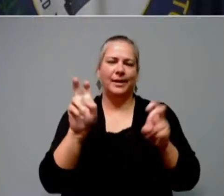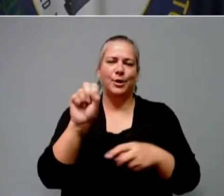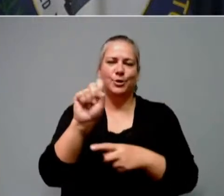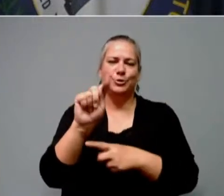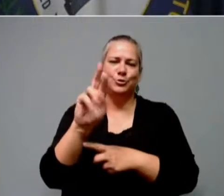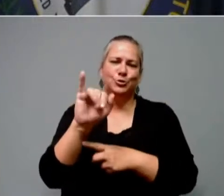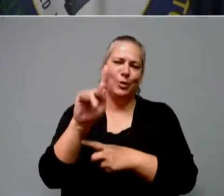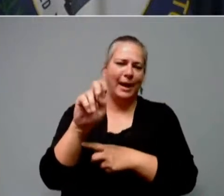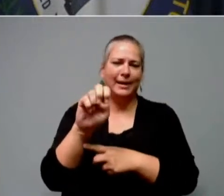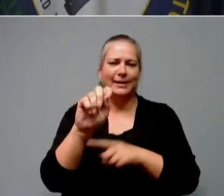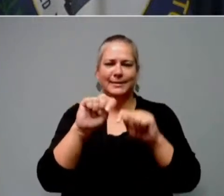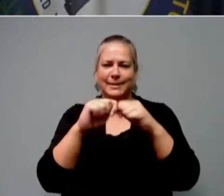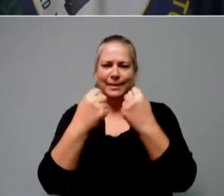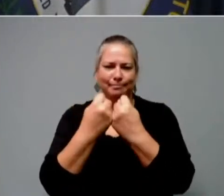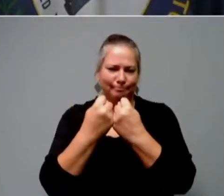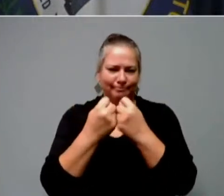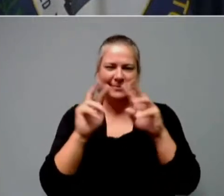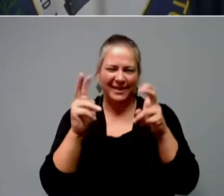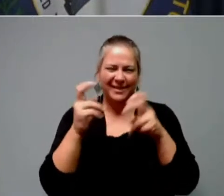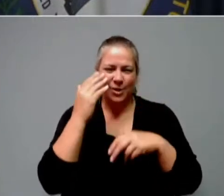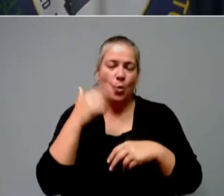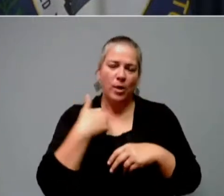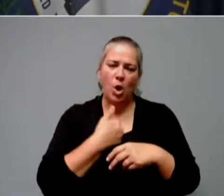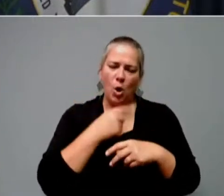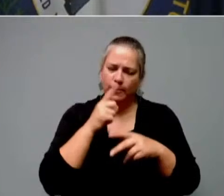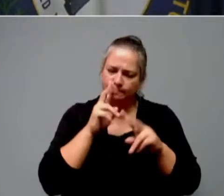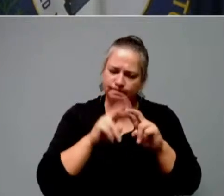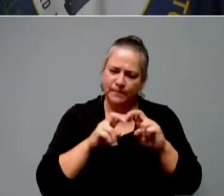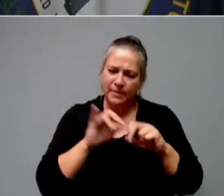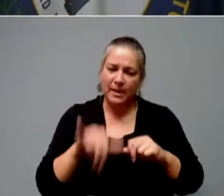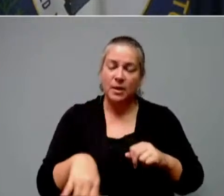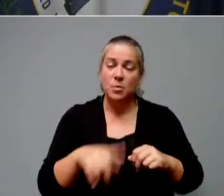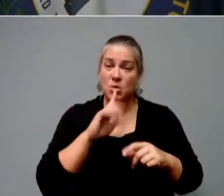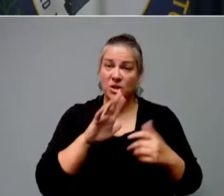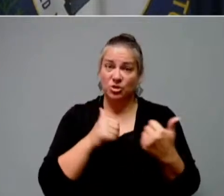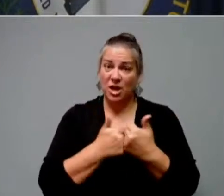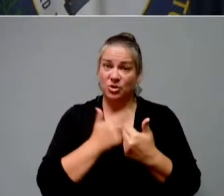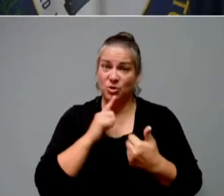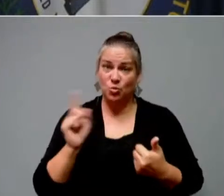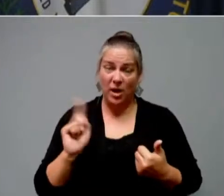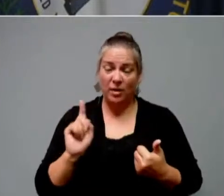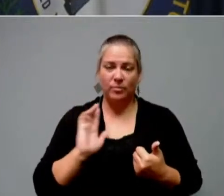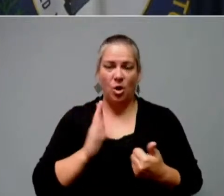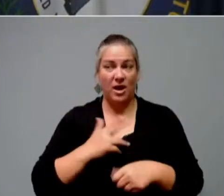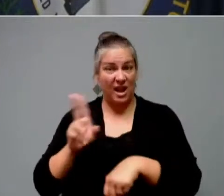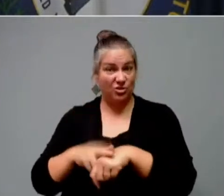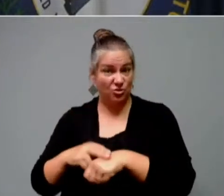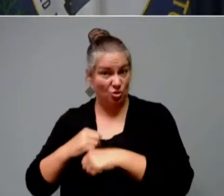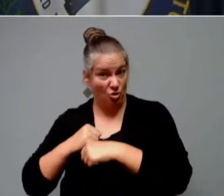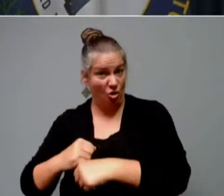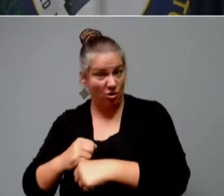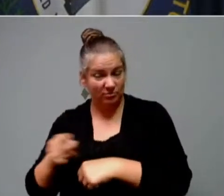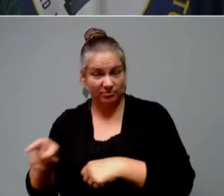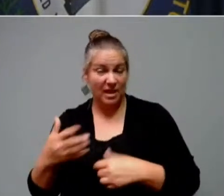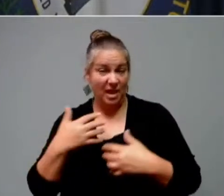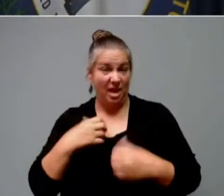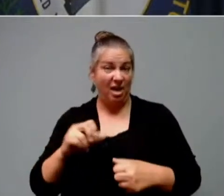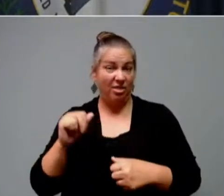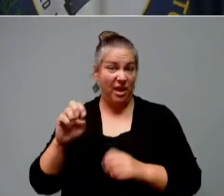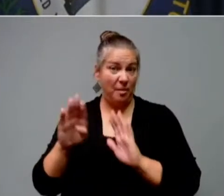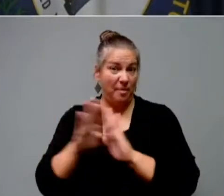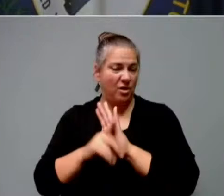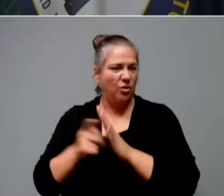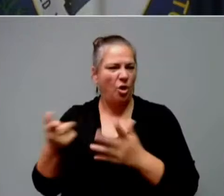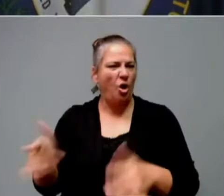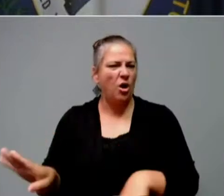digging pretty deep on that. One of our challenges is, if you look at our National Guard and folks that have a healthcare background, they're already working in